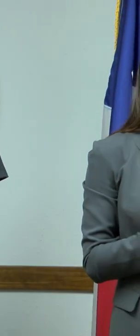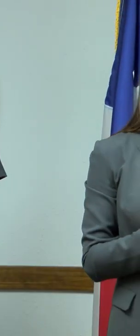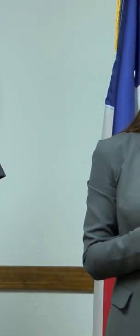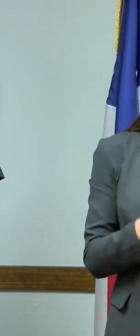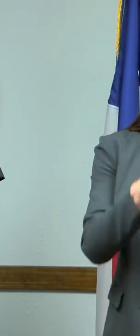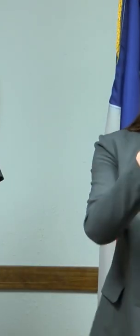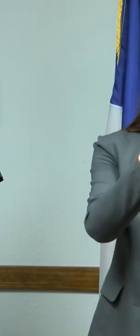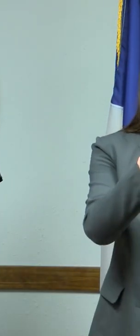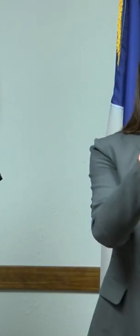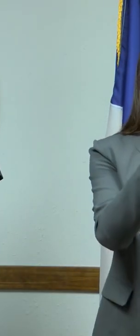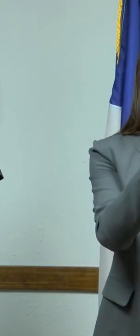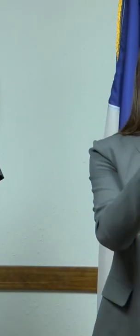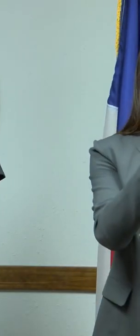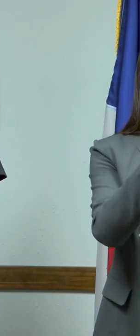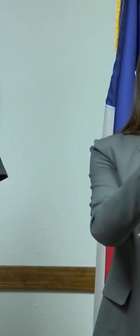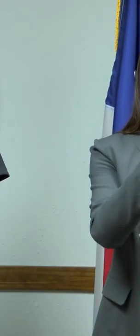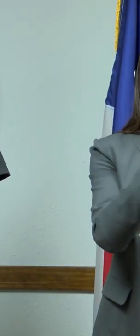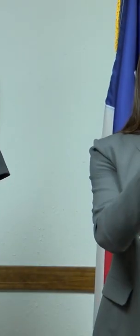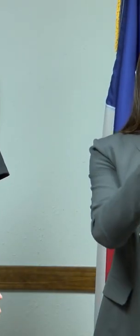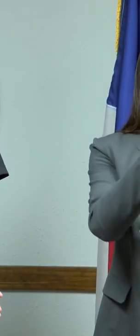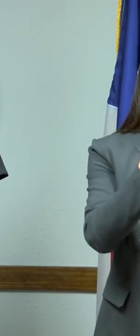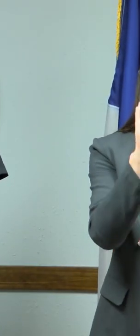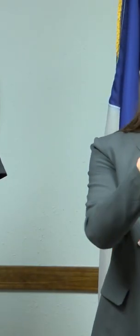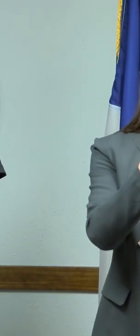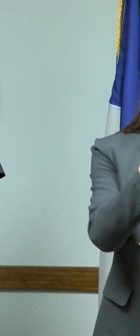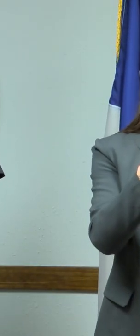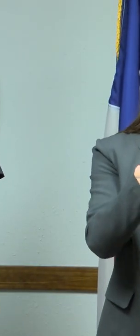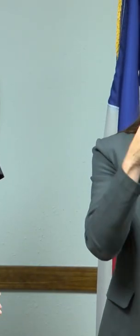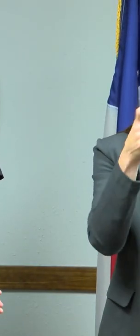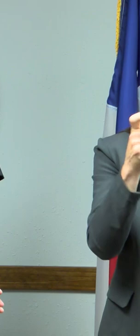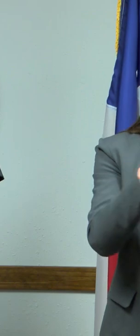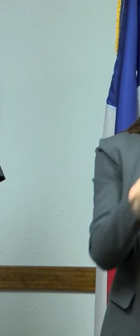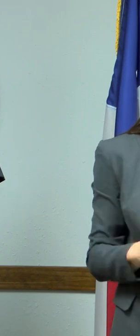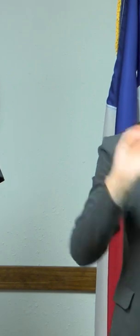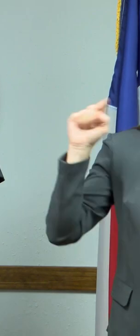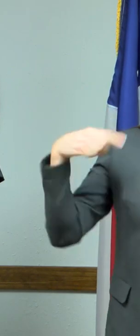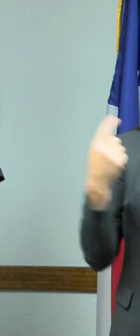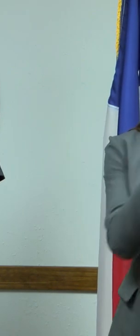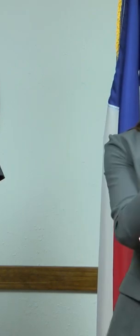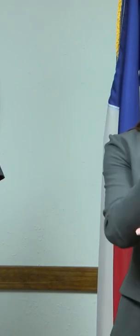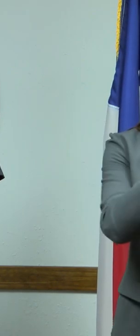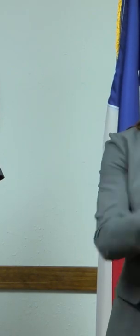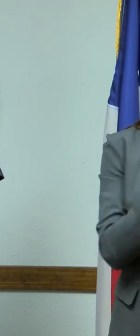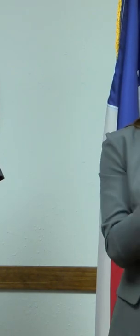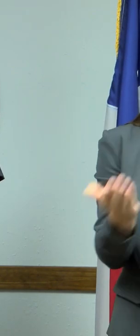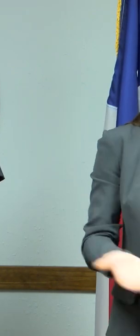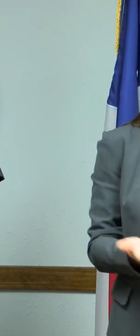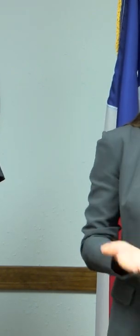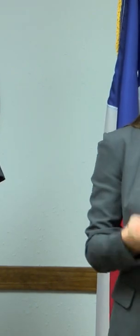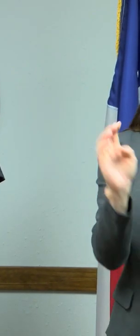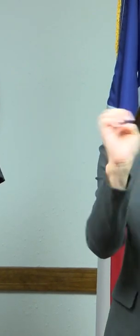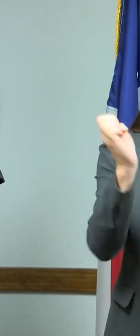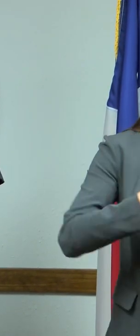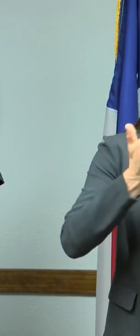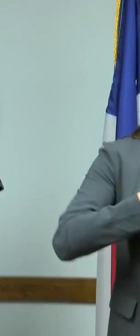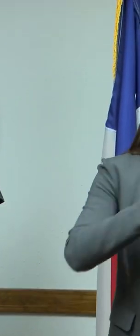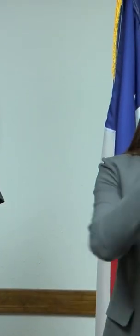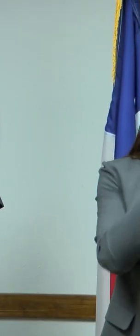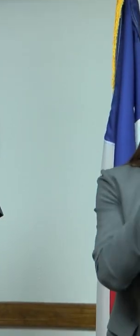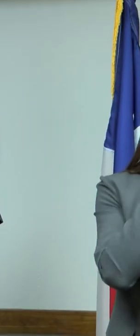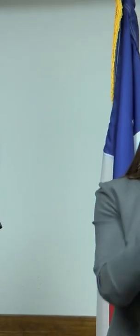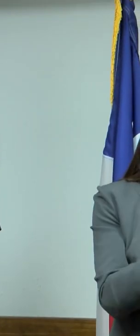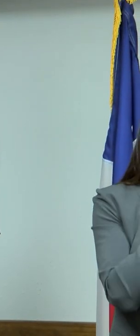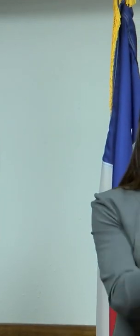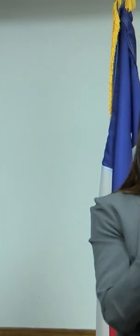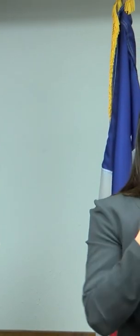Mark Flathouse, Emergency Management Coordinator. Over the last 24 hours, we were here in the Emergency Operations Center to make sure that we had great